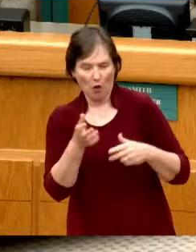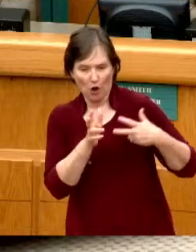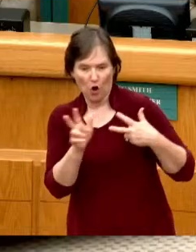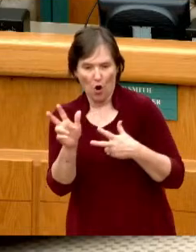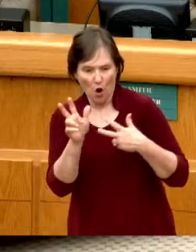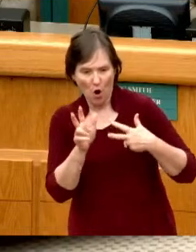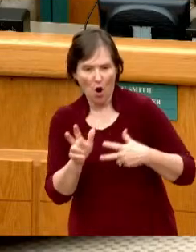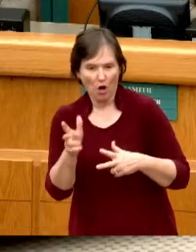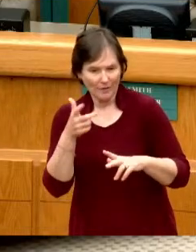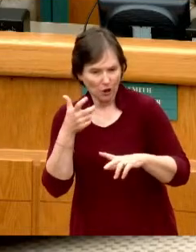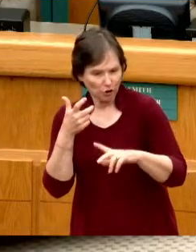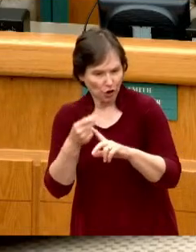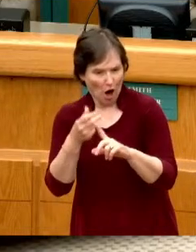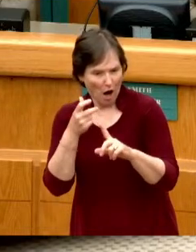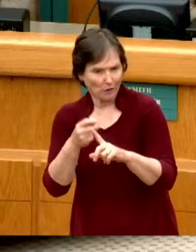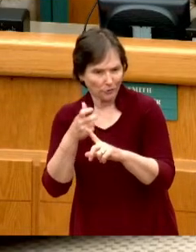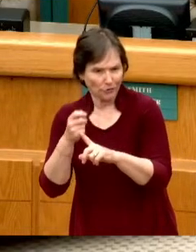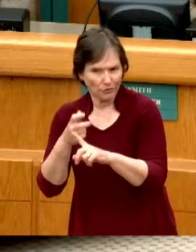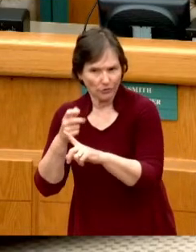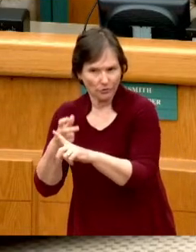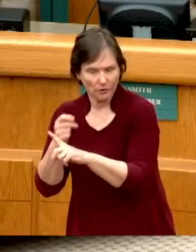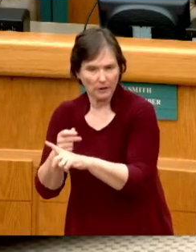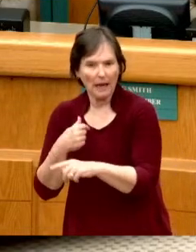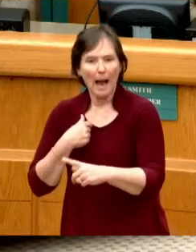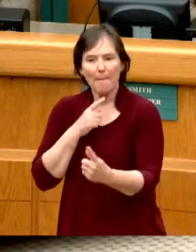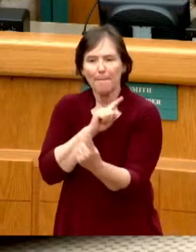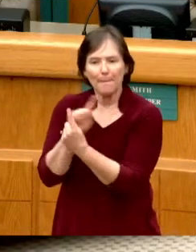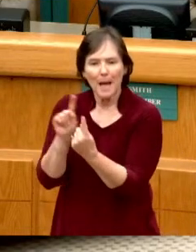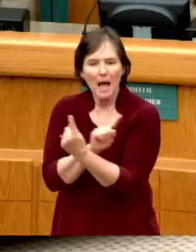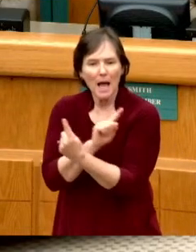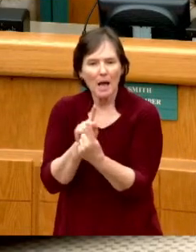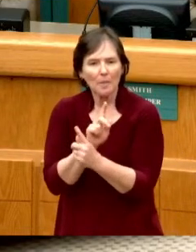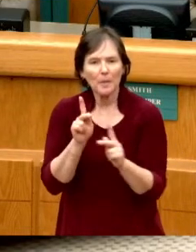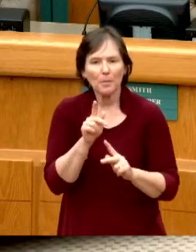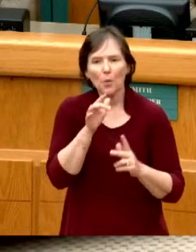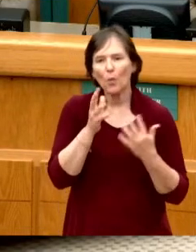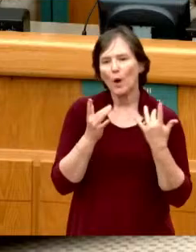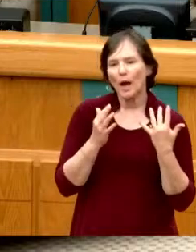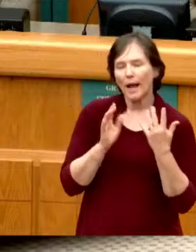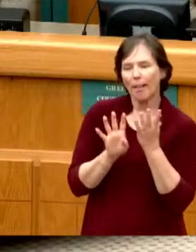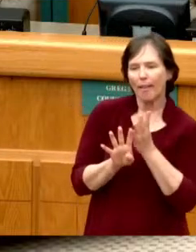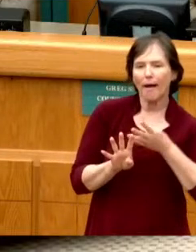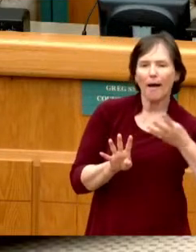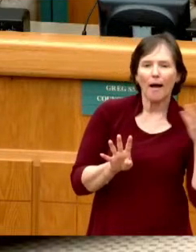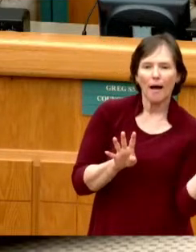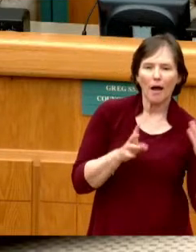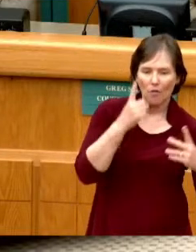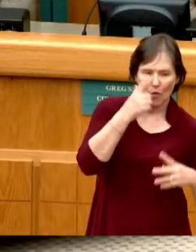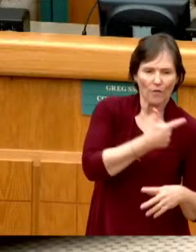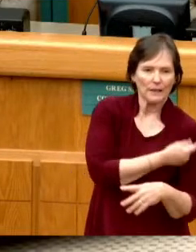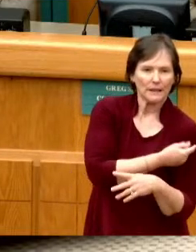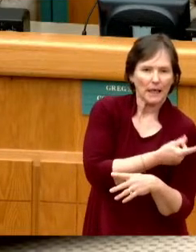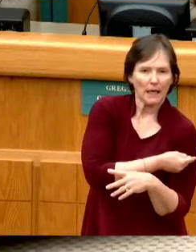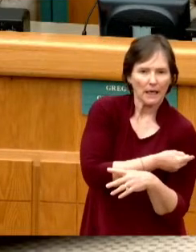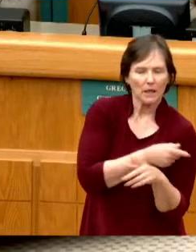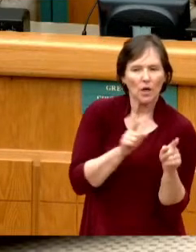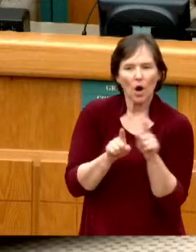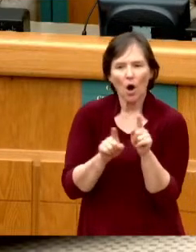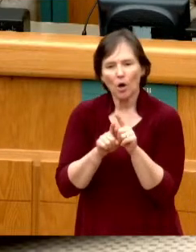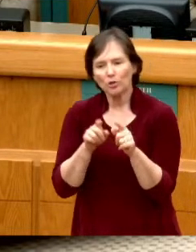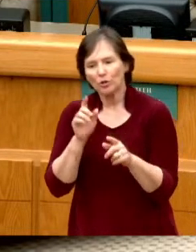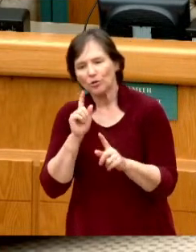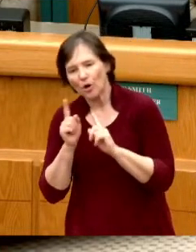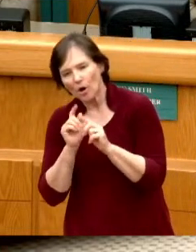at the fairgrounds, and I've met those who are waiting in line to get the vaccine. and those who are being observed after the